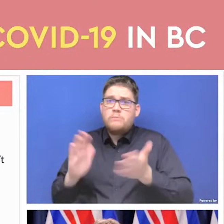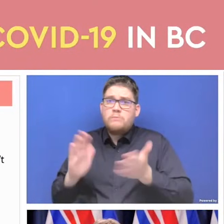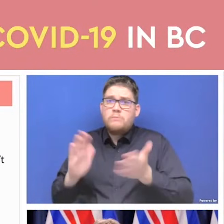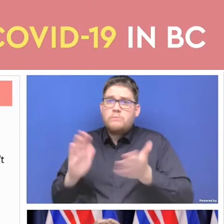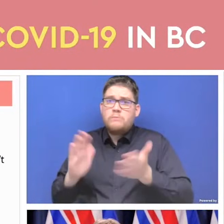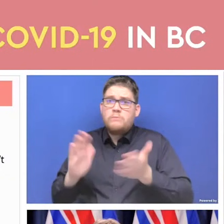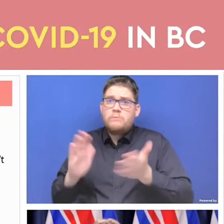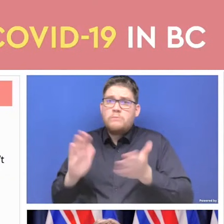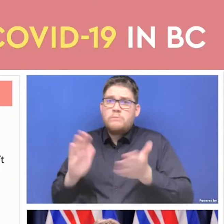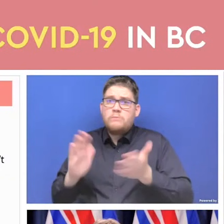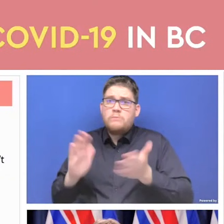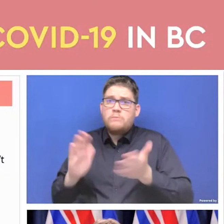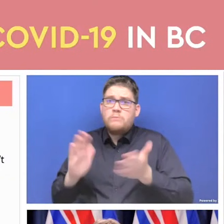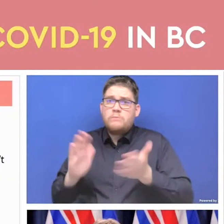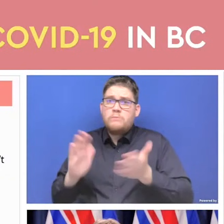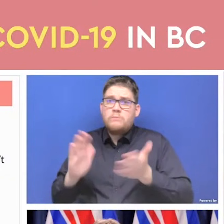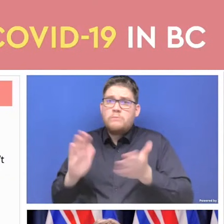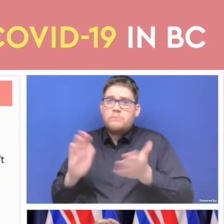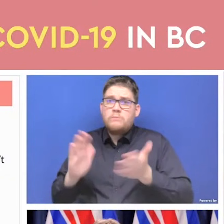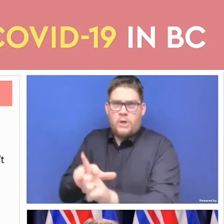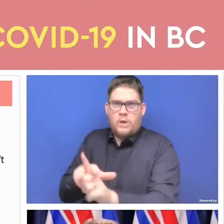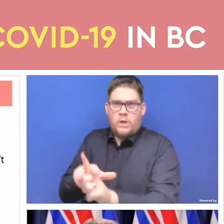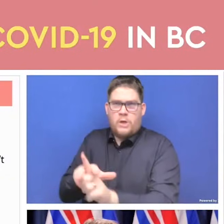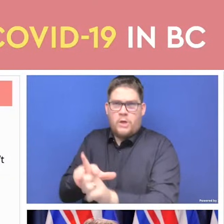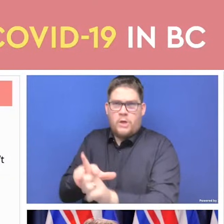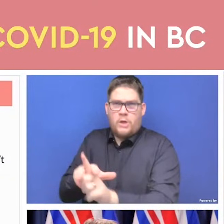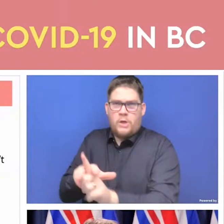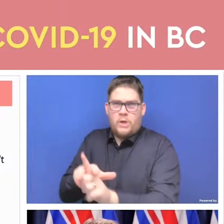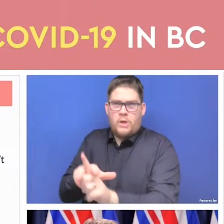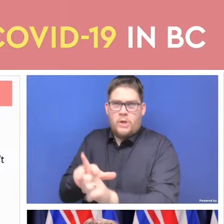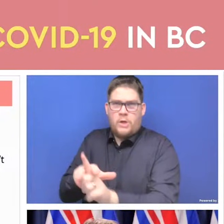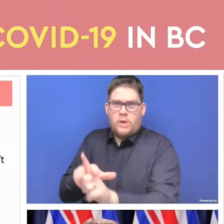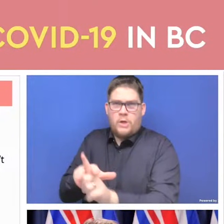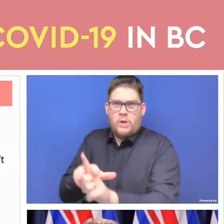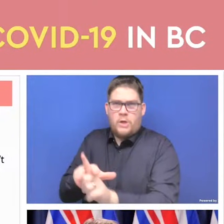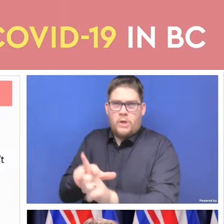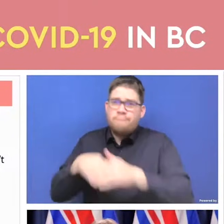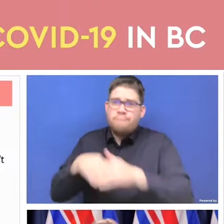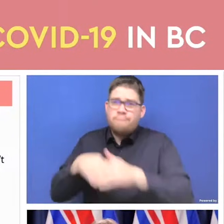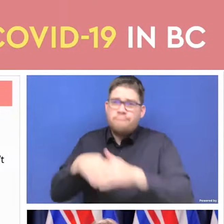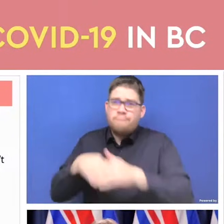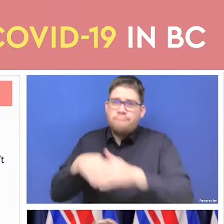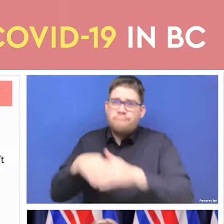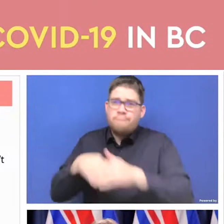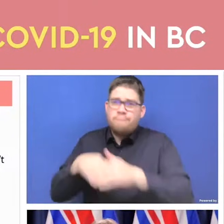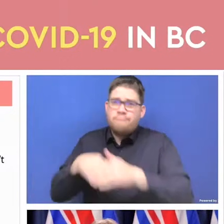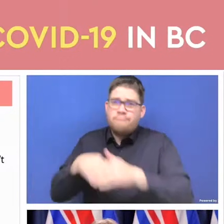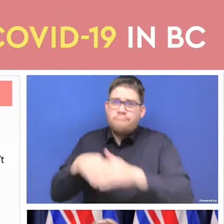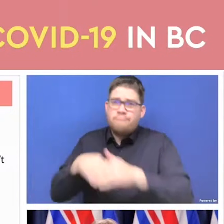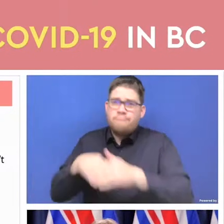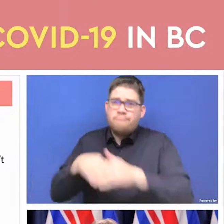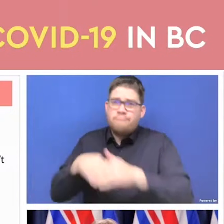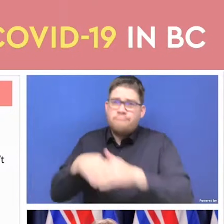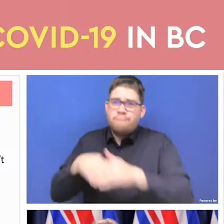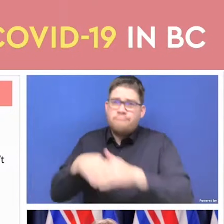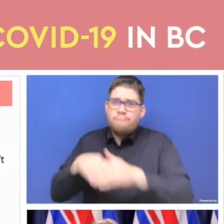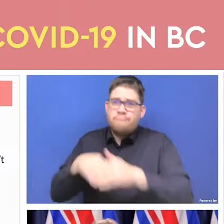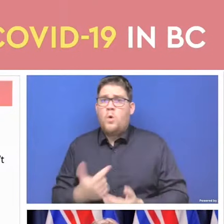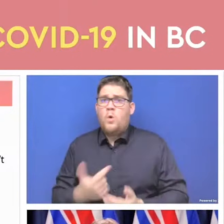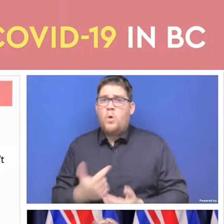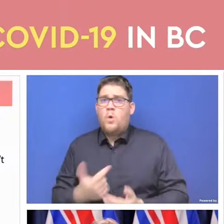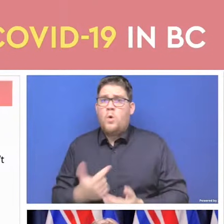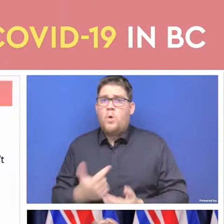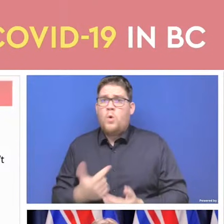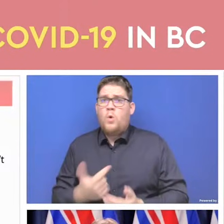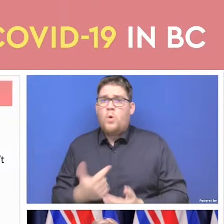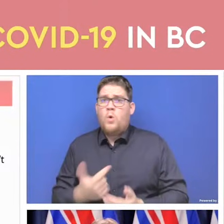can book into a local health authority clinic. They can go and get their vaccine in a pharmacy, or they can wait for the FNHA and the health